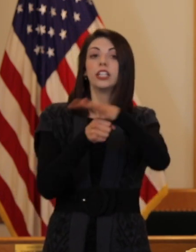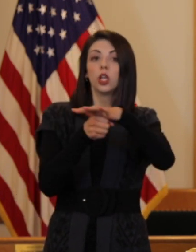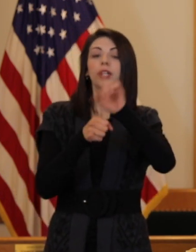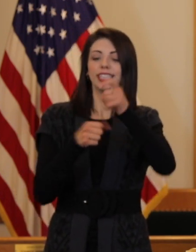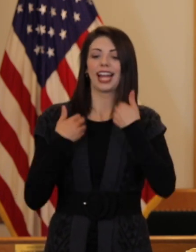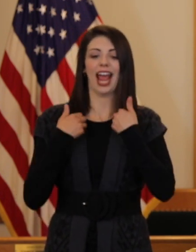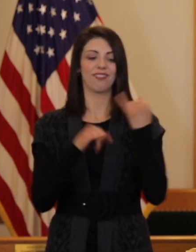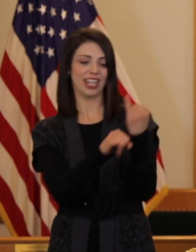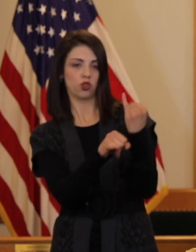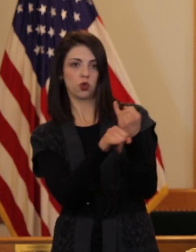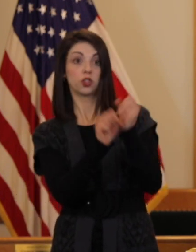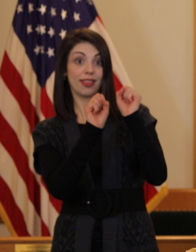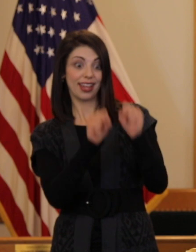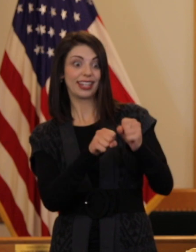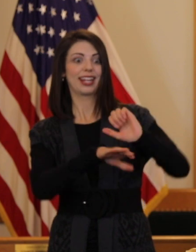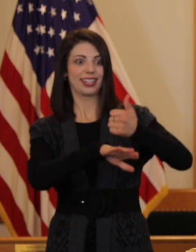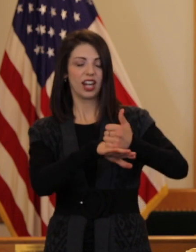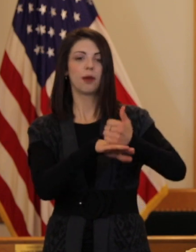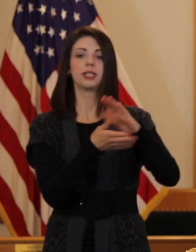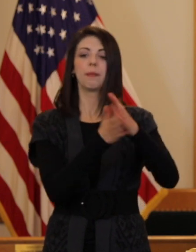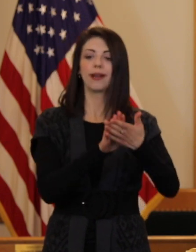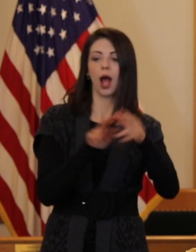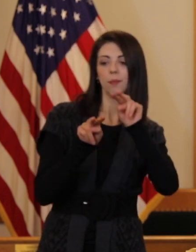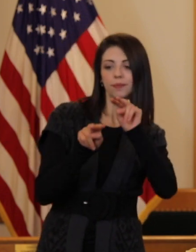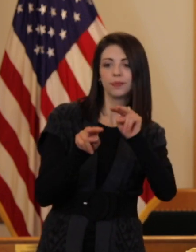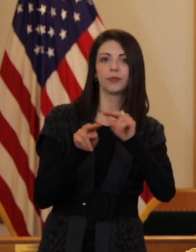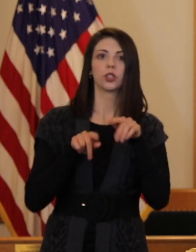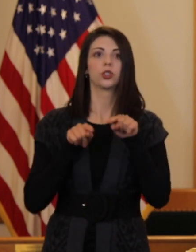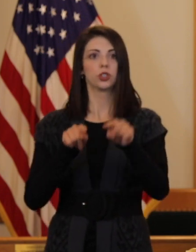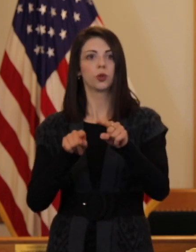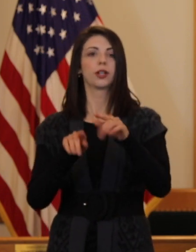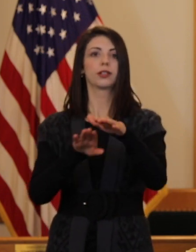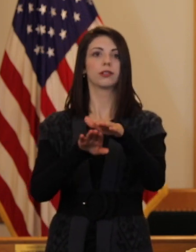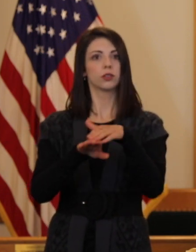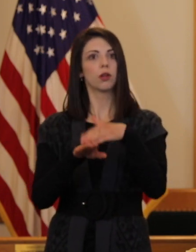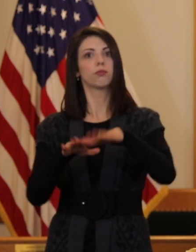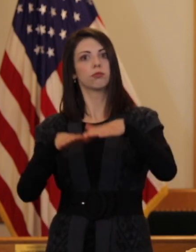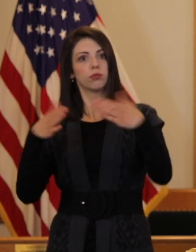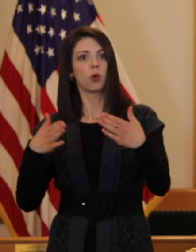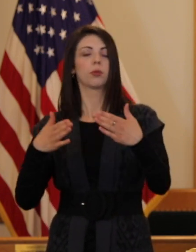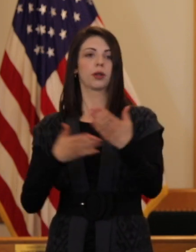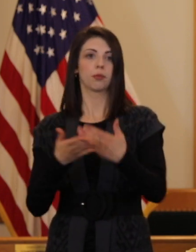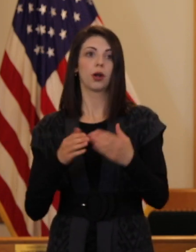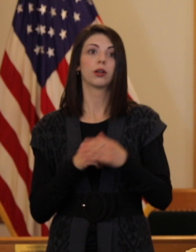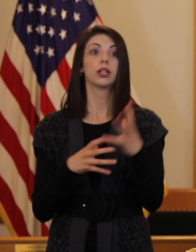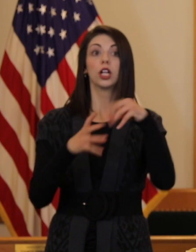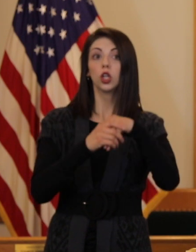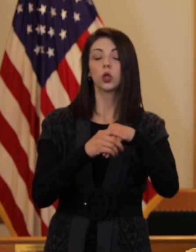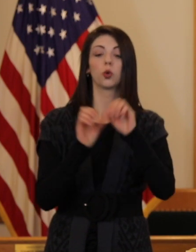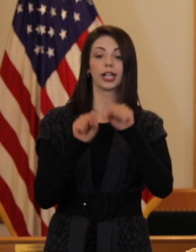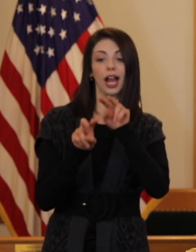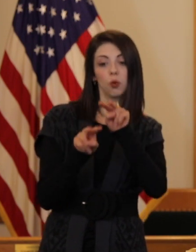control room to monitor regional indicators during the phased reopening, including hospital capacity, rate of